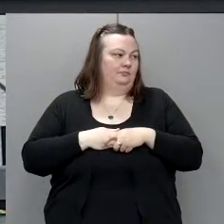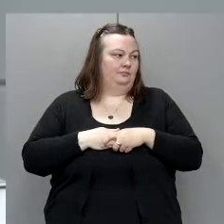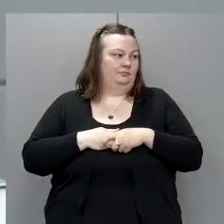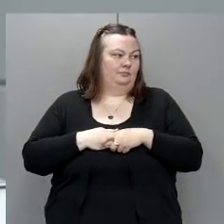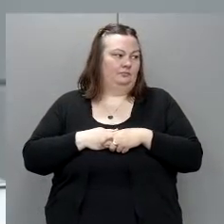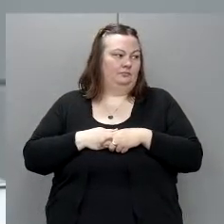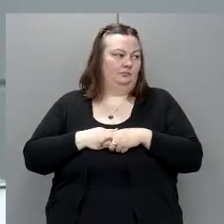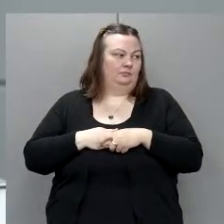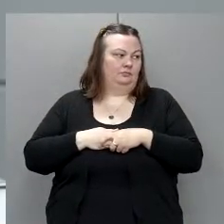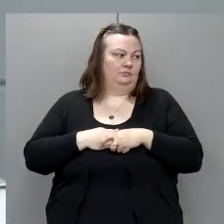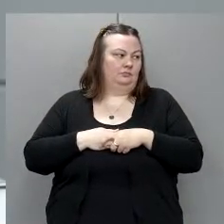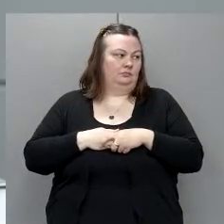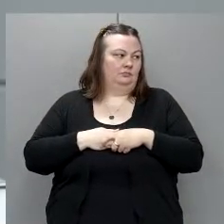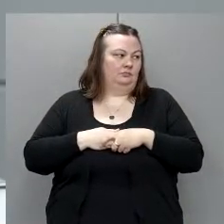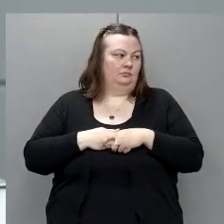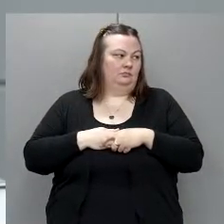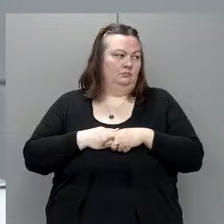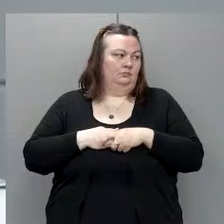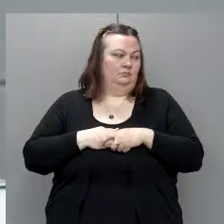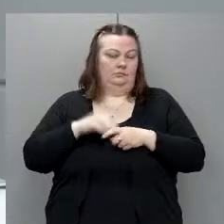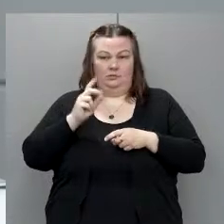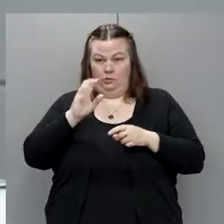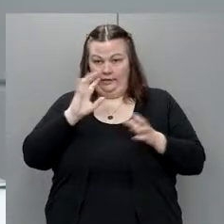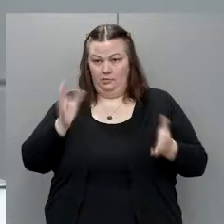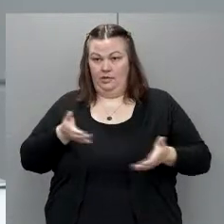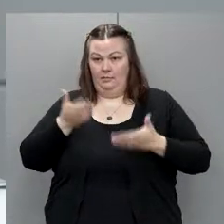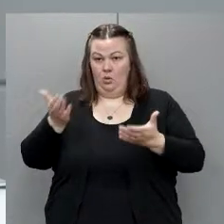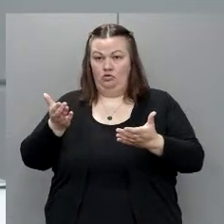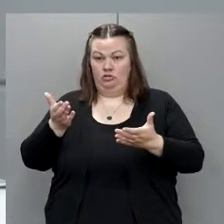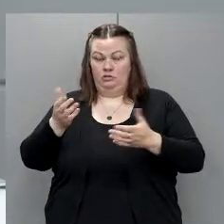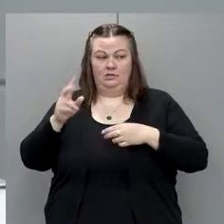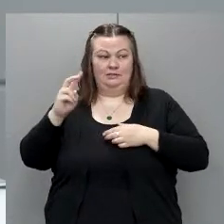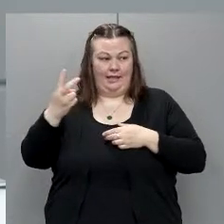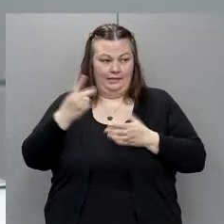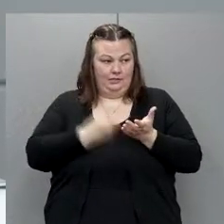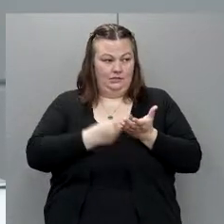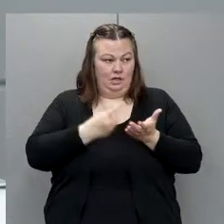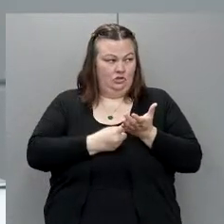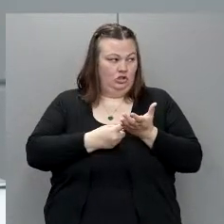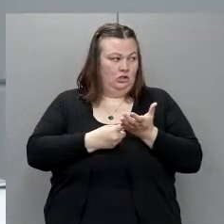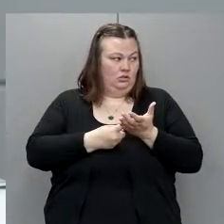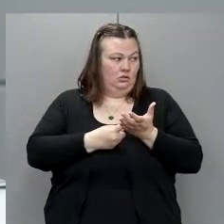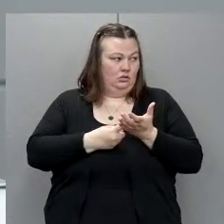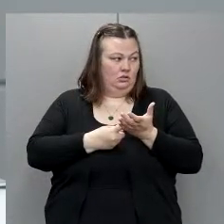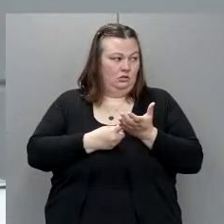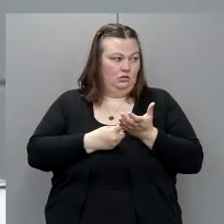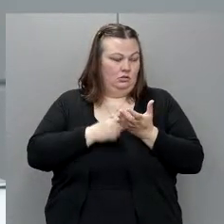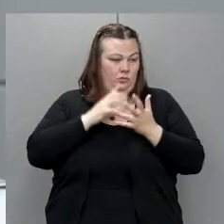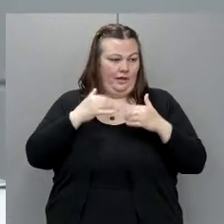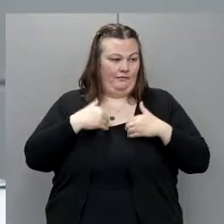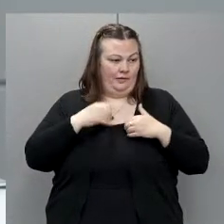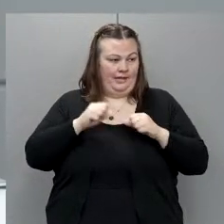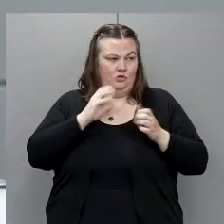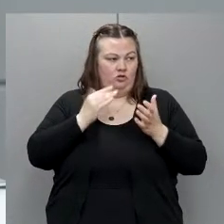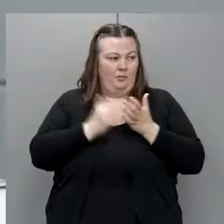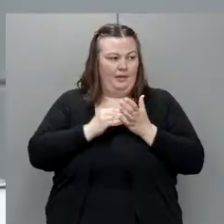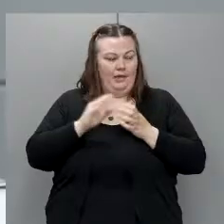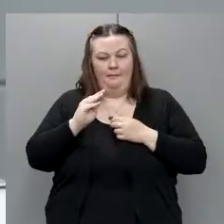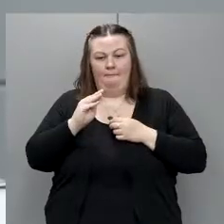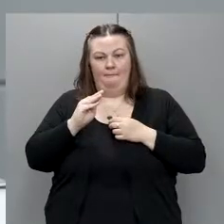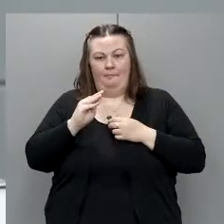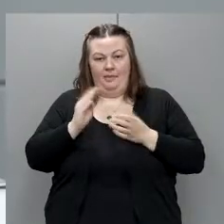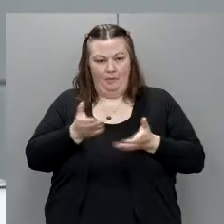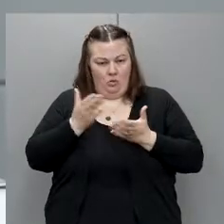Okay, there's been a motion, seconded, discussion. Could you repeat the motion